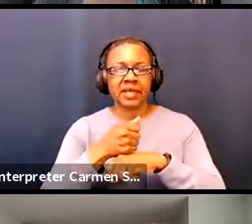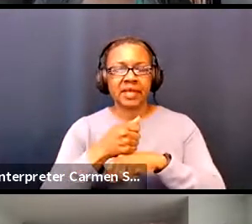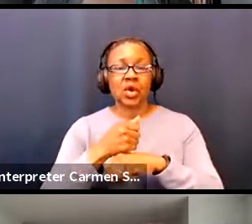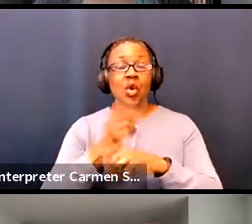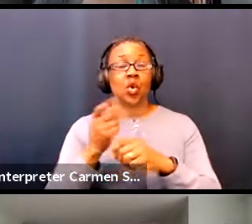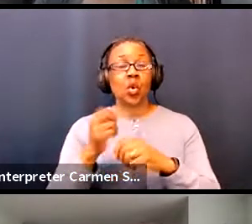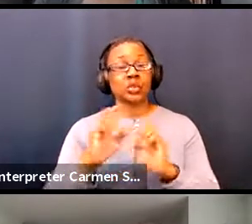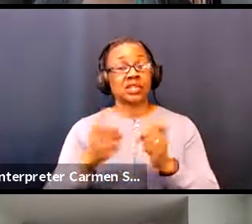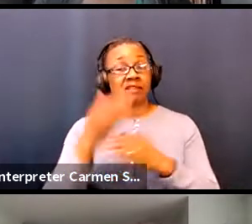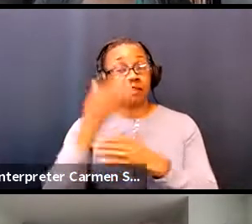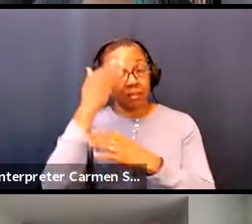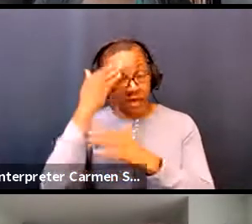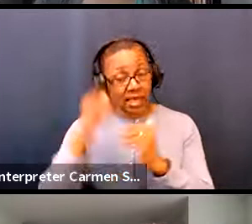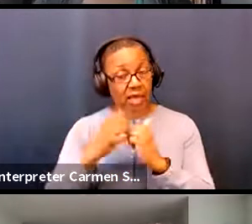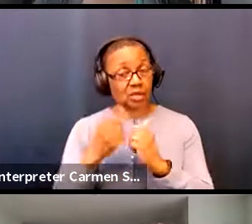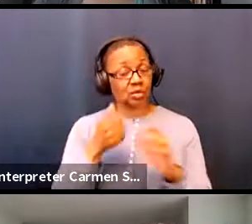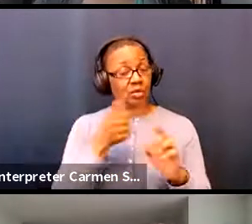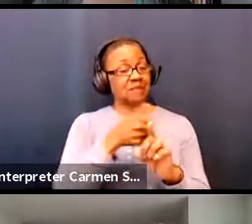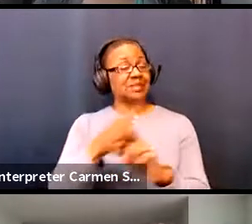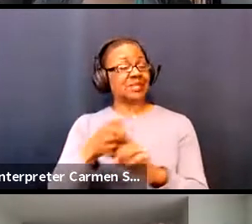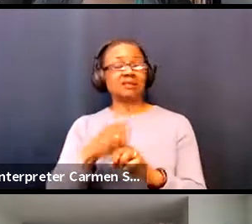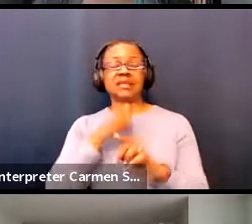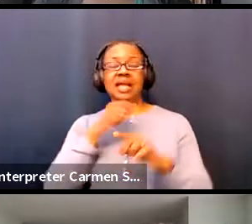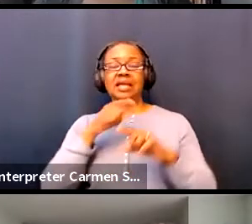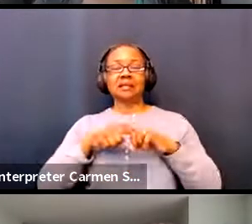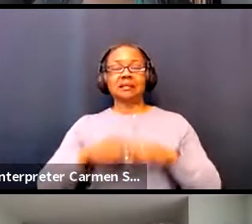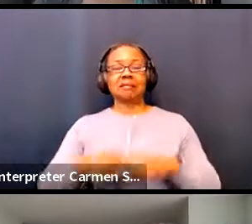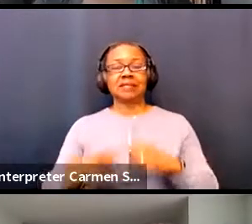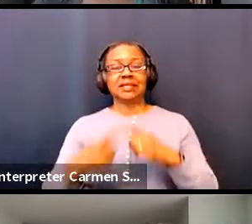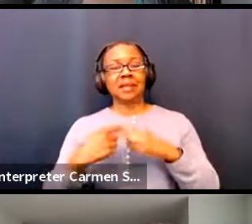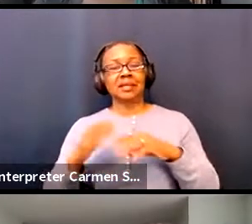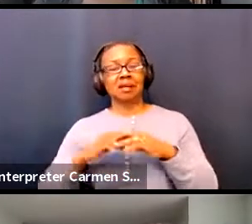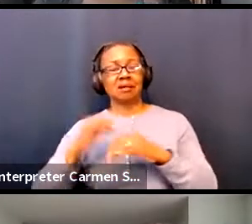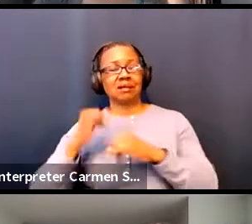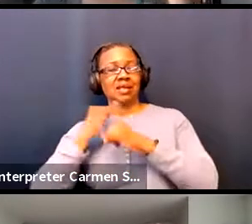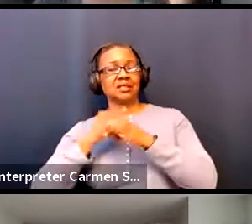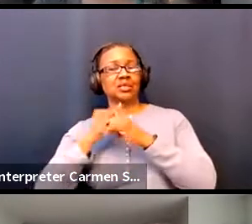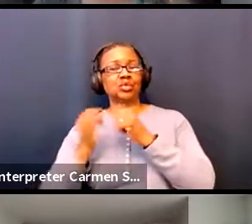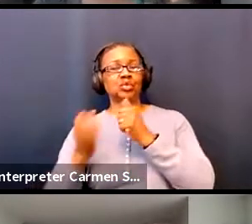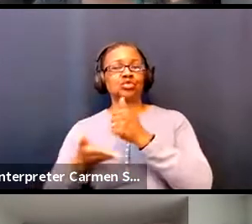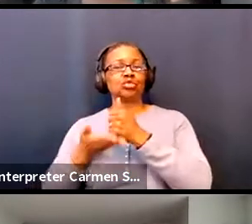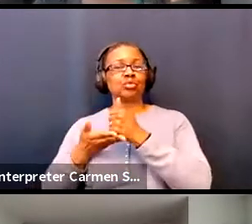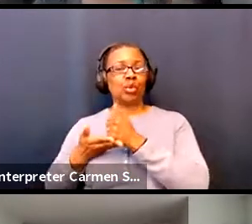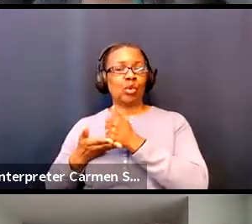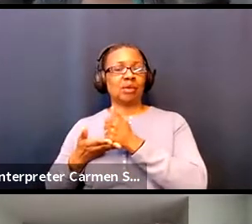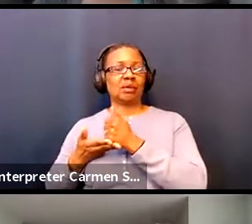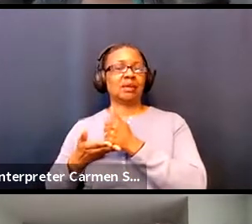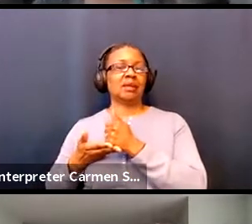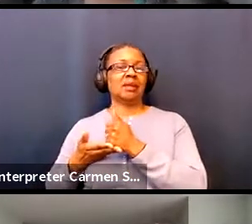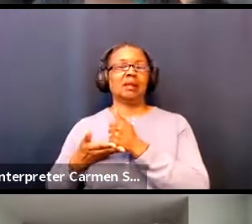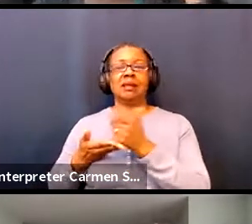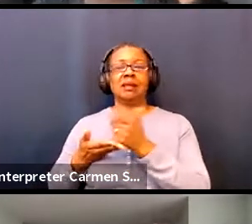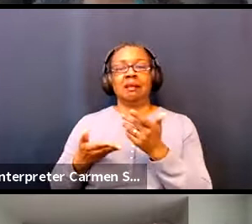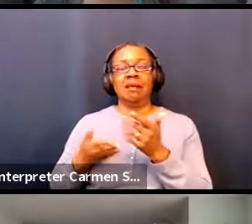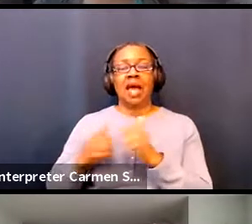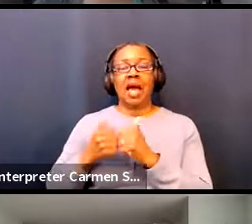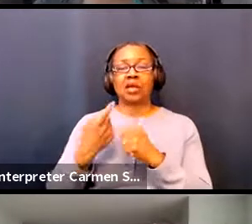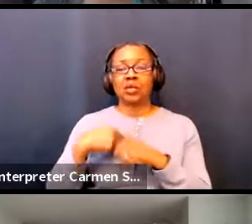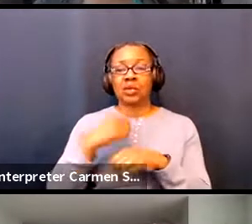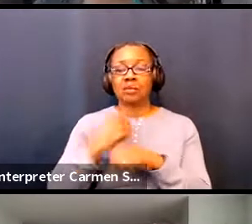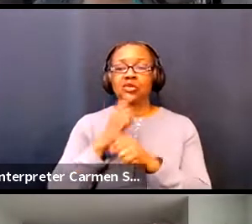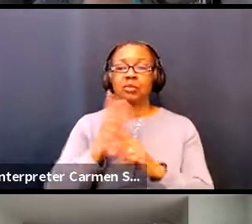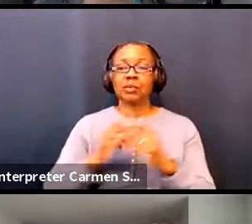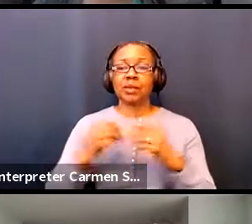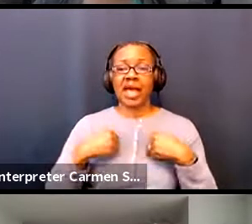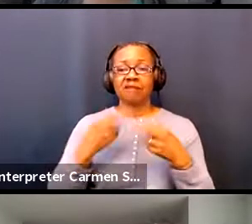yourself without depending on institutional support from higher ed. So how can we make sure people have